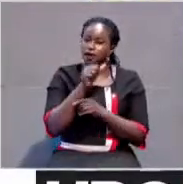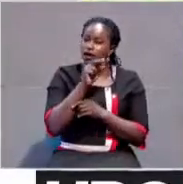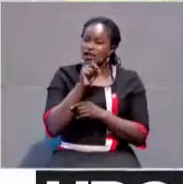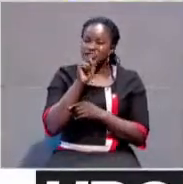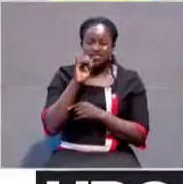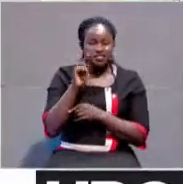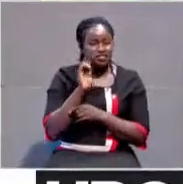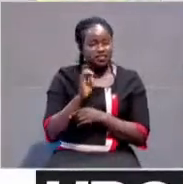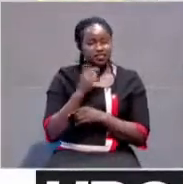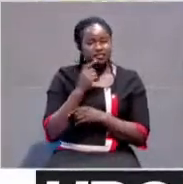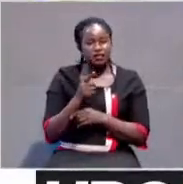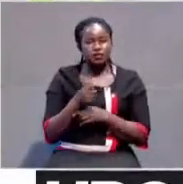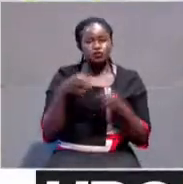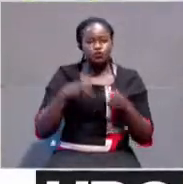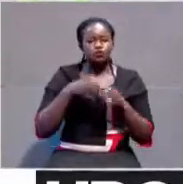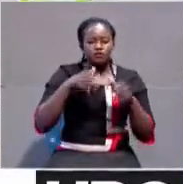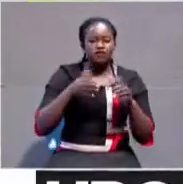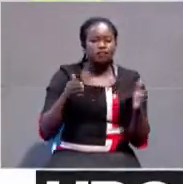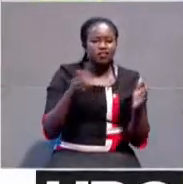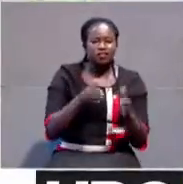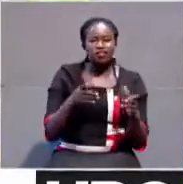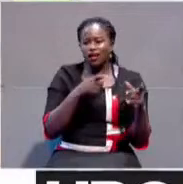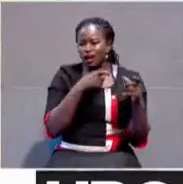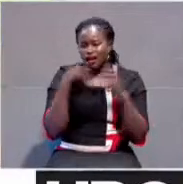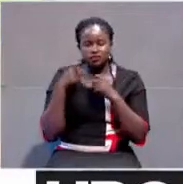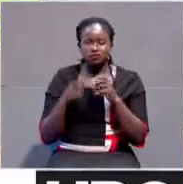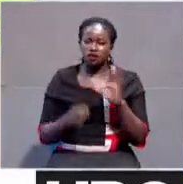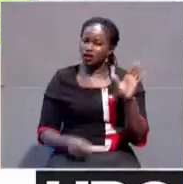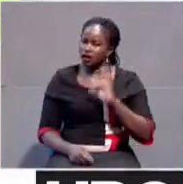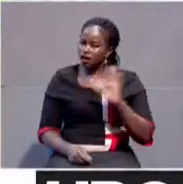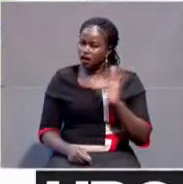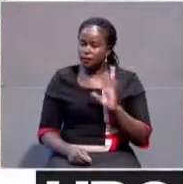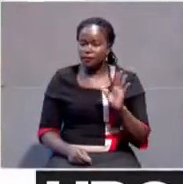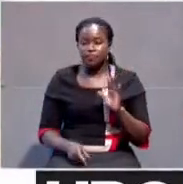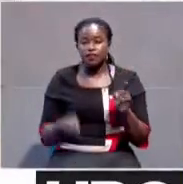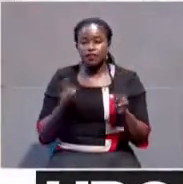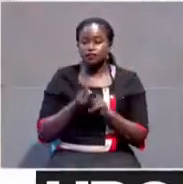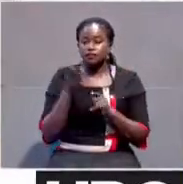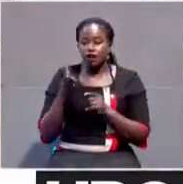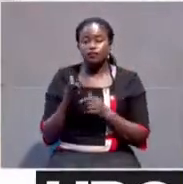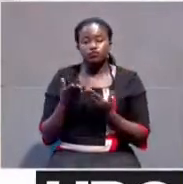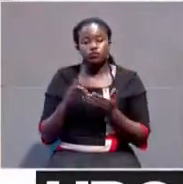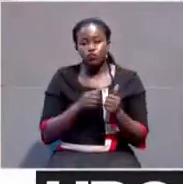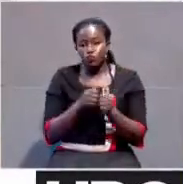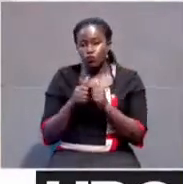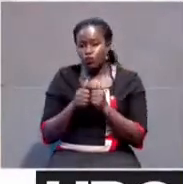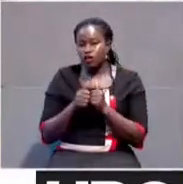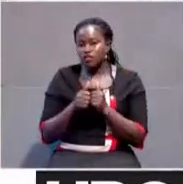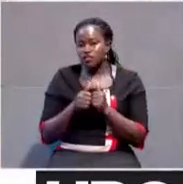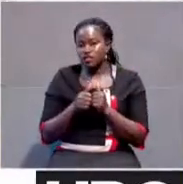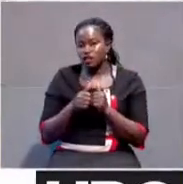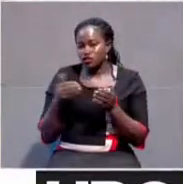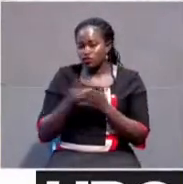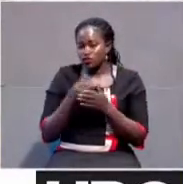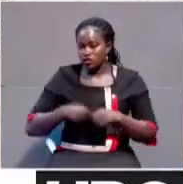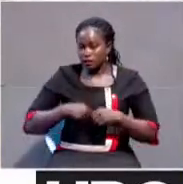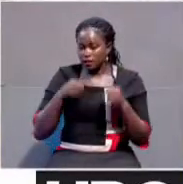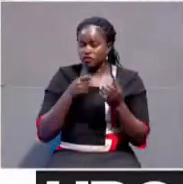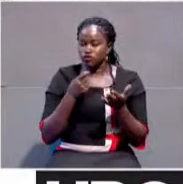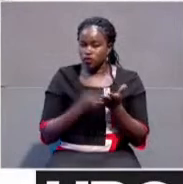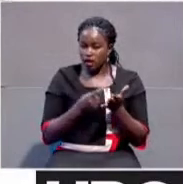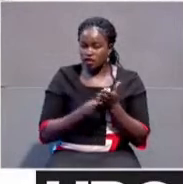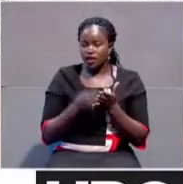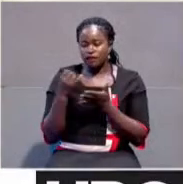smallholder farmers from growing sugarcane. She was in company of incoming chairman of Uganda